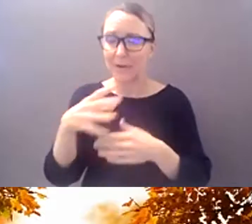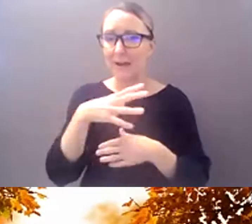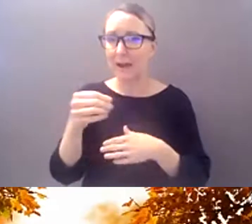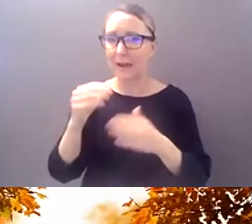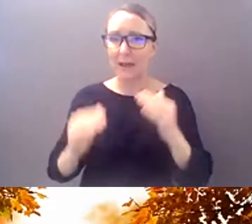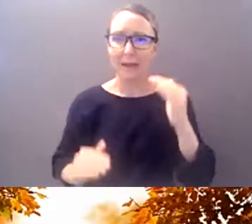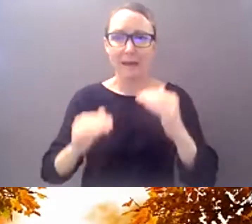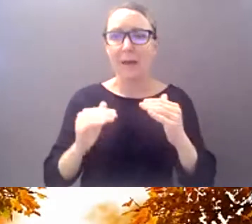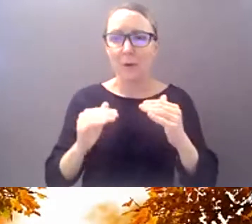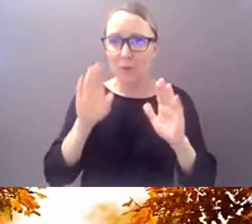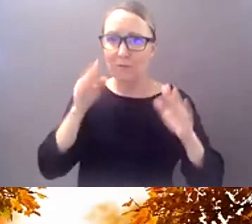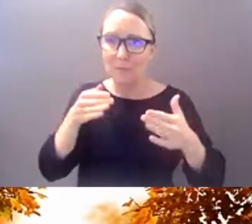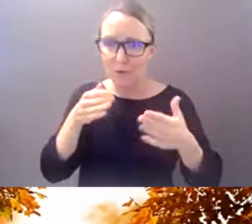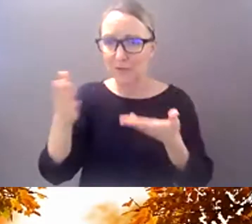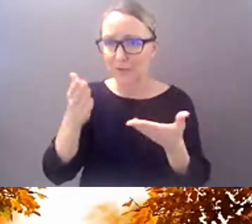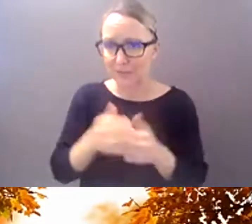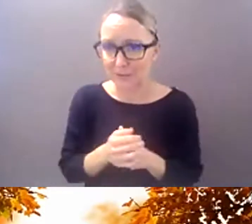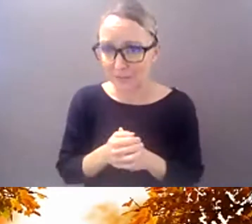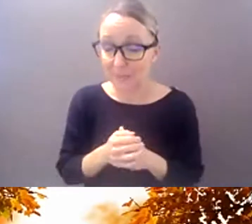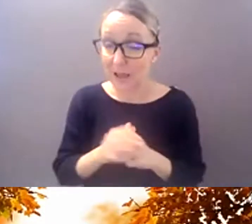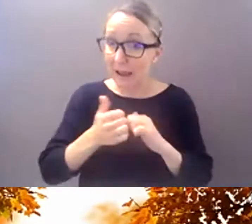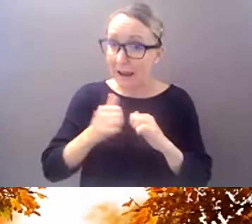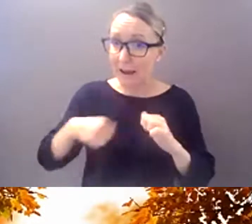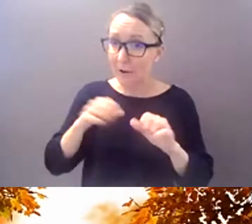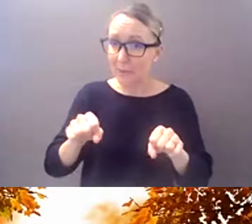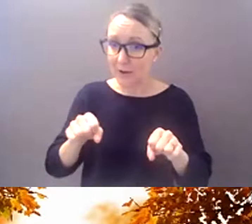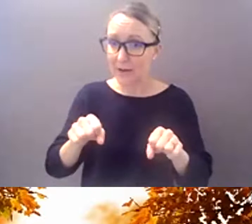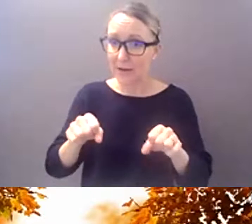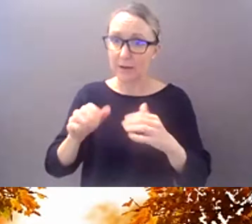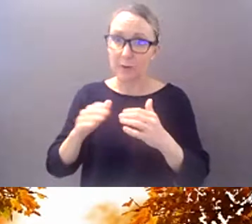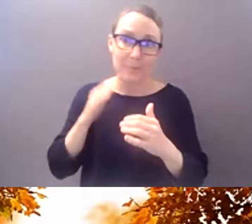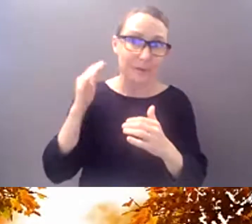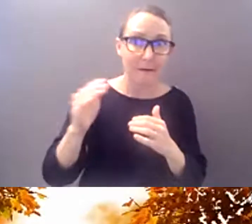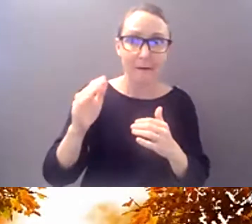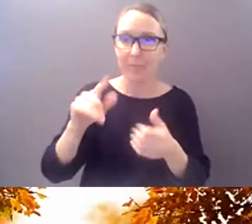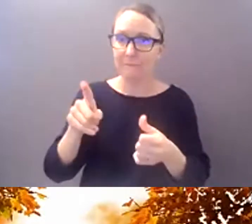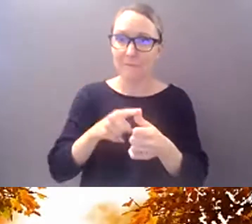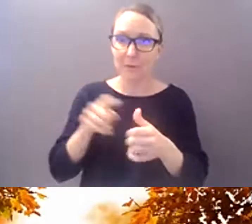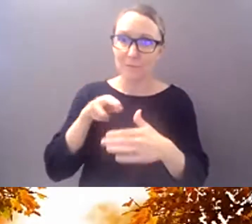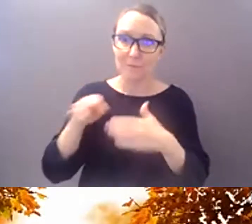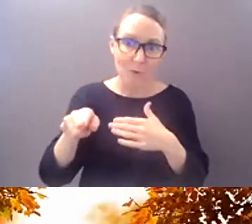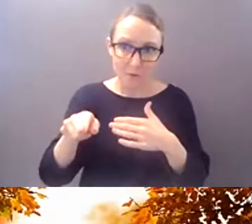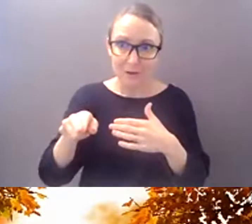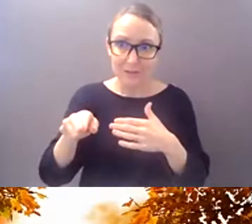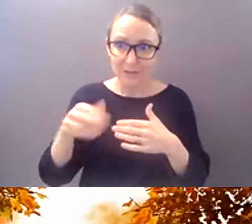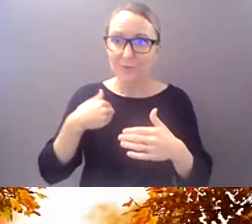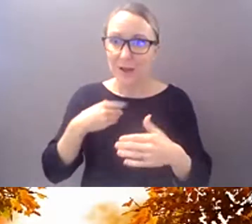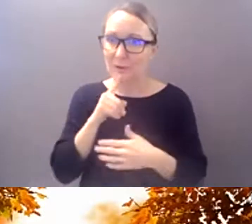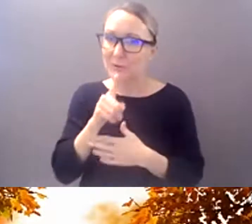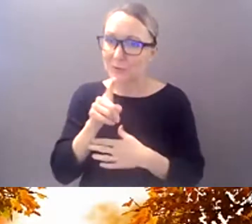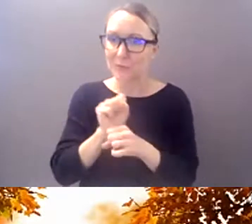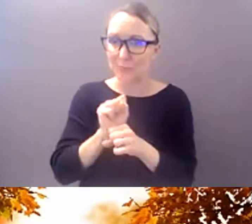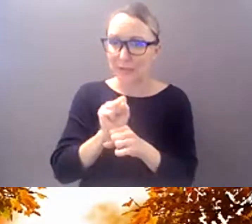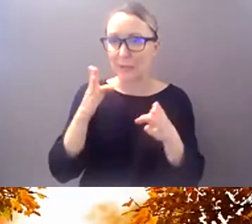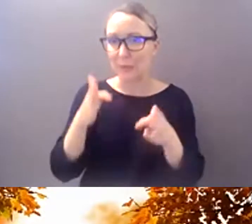equity-focused services. And how can we move beyond the initial referral to true person-centered